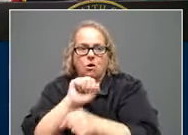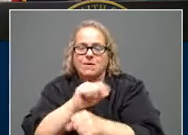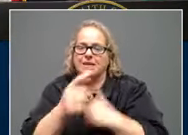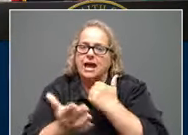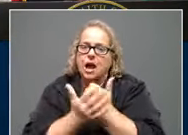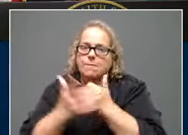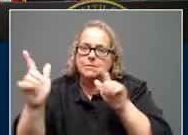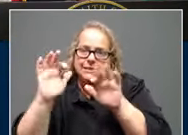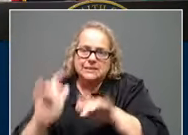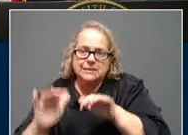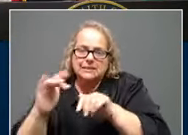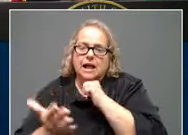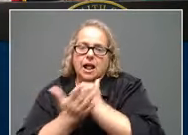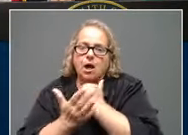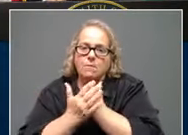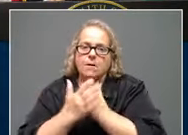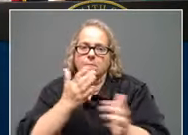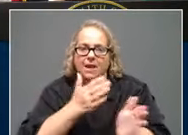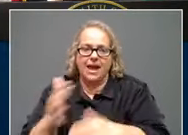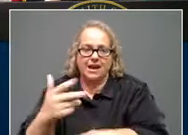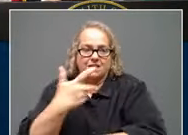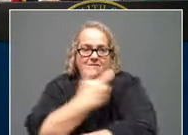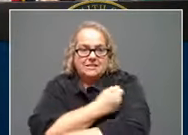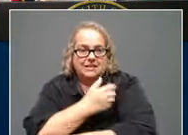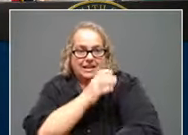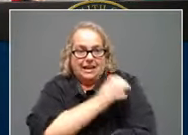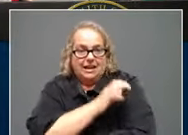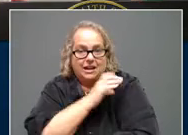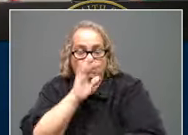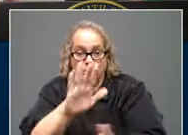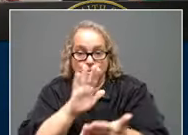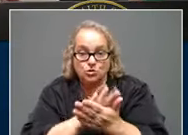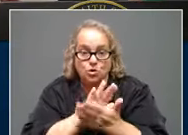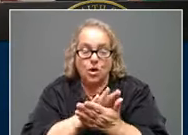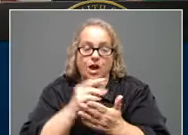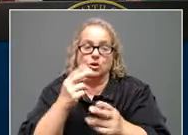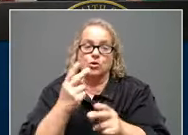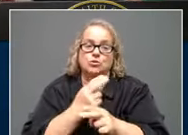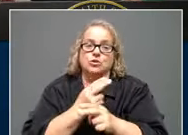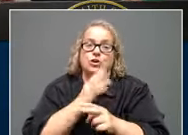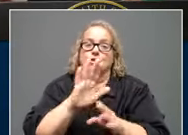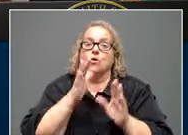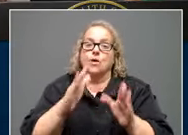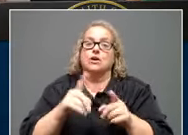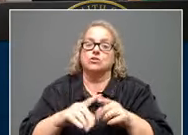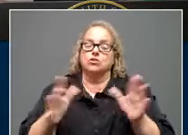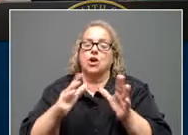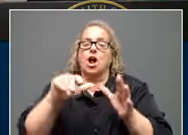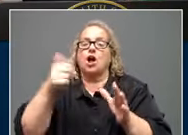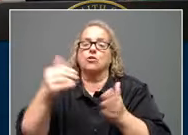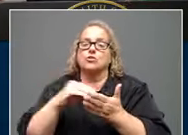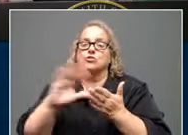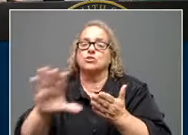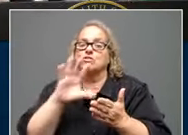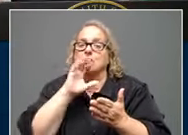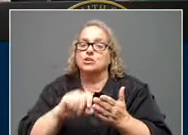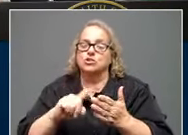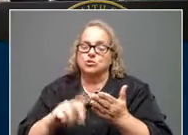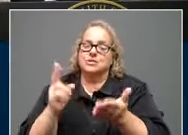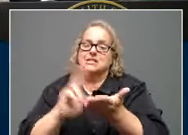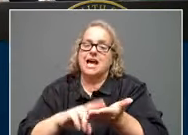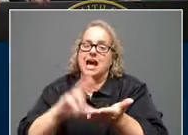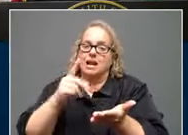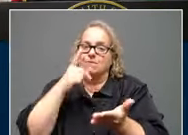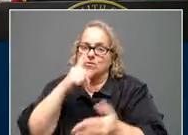help plan a vaccine clinic for their school, and they're using their platform to encourage other students their age to sign up for their shot of hope. Their work